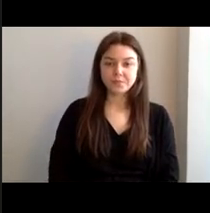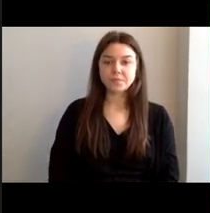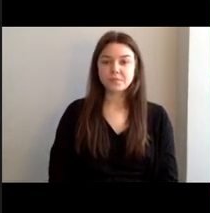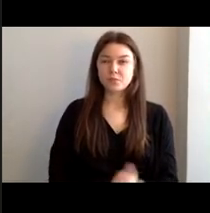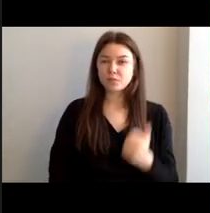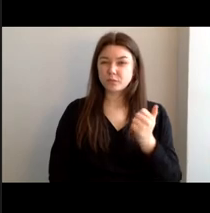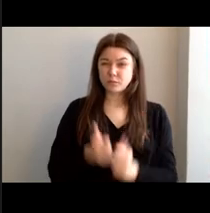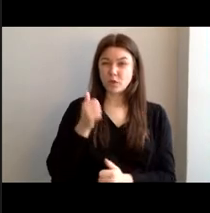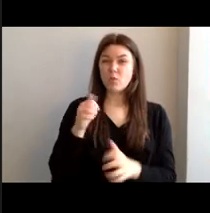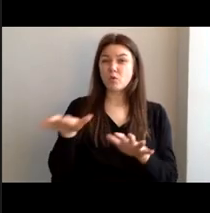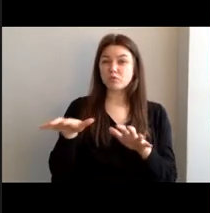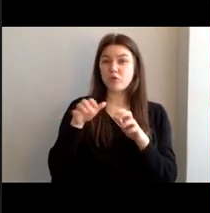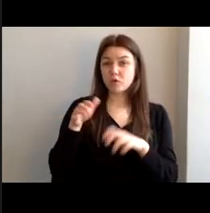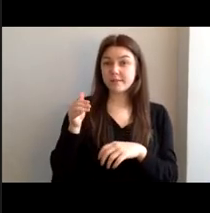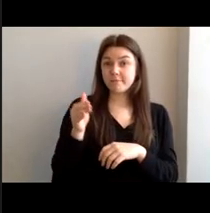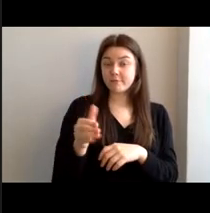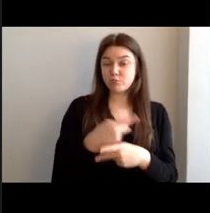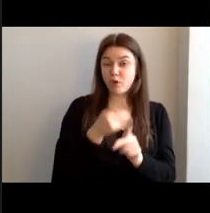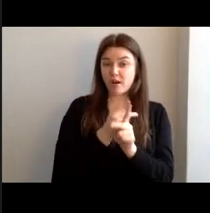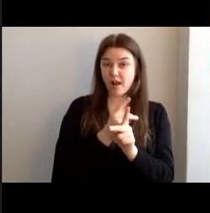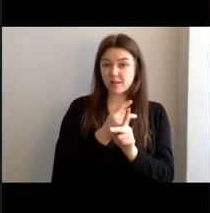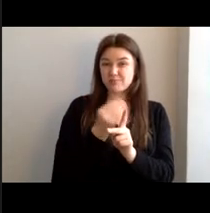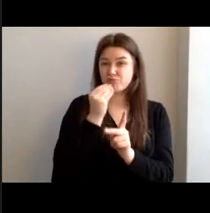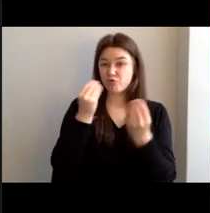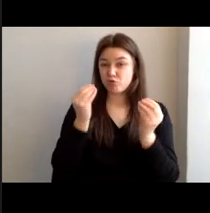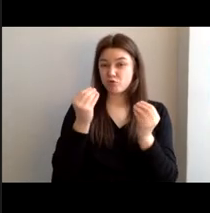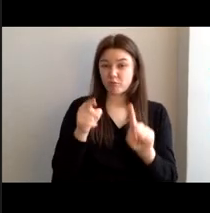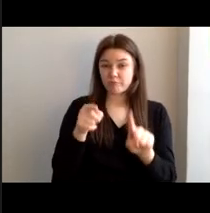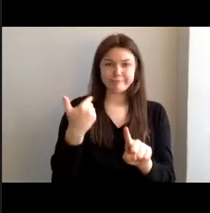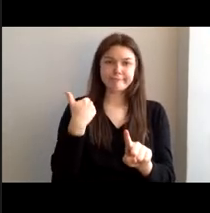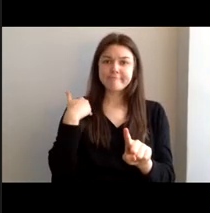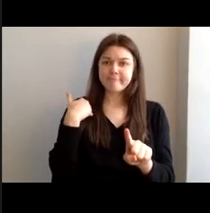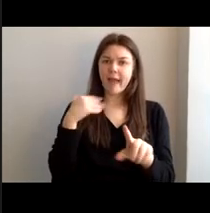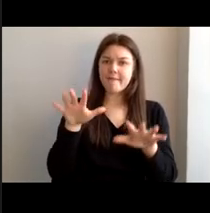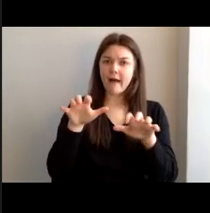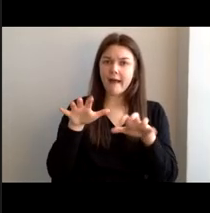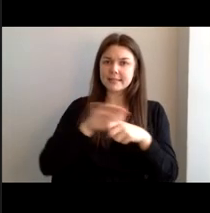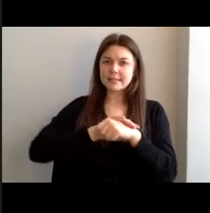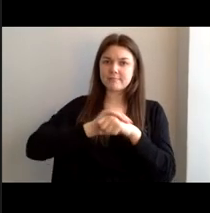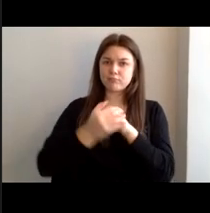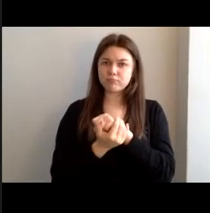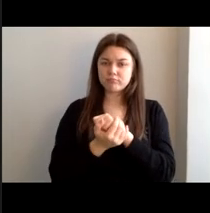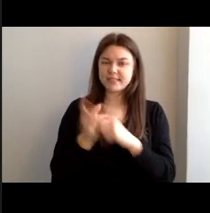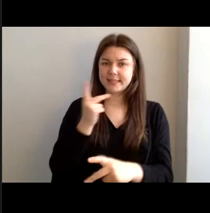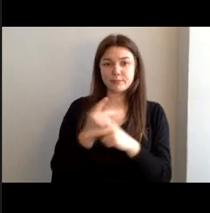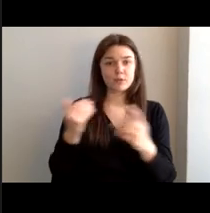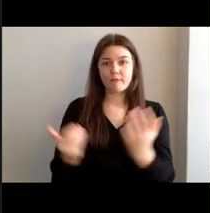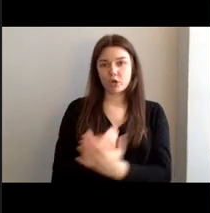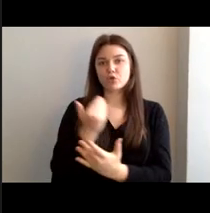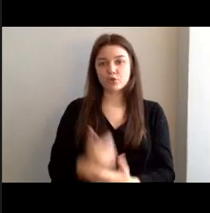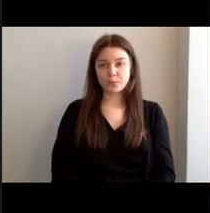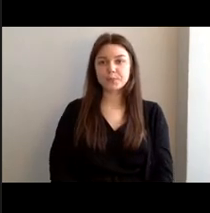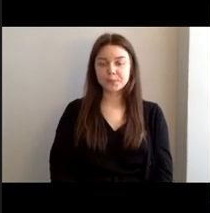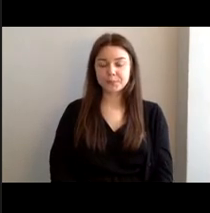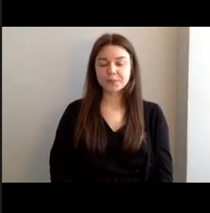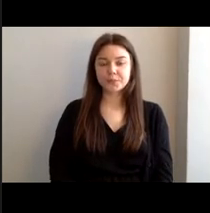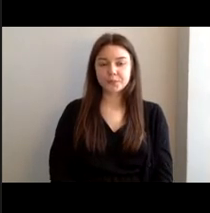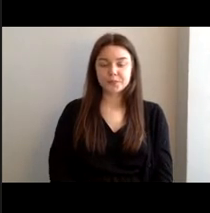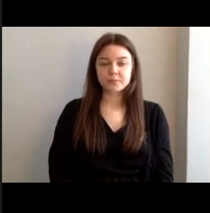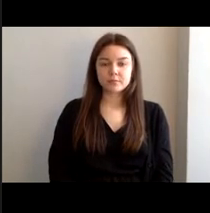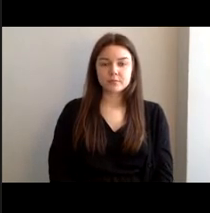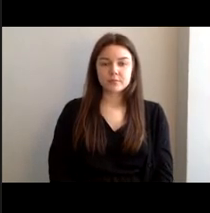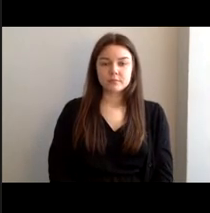fishery products in the supermarket have that glaze, and thus helps us keep the freshness. The next step is to put